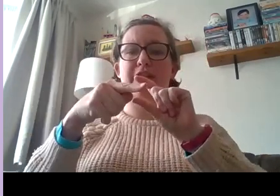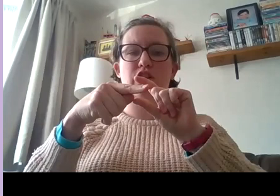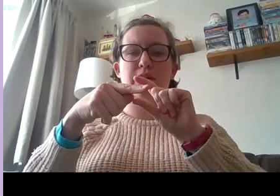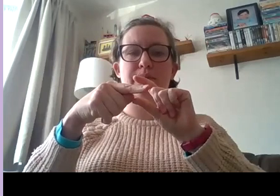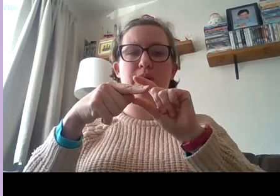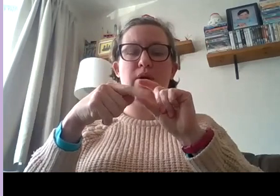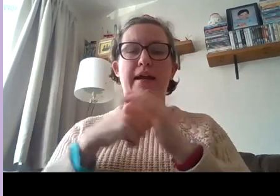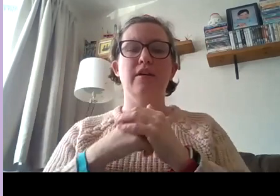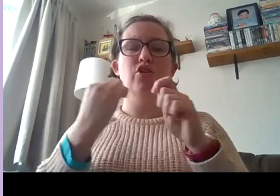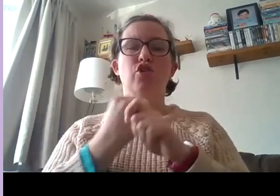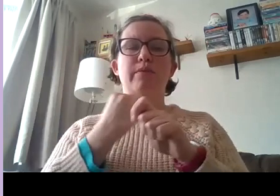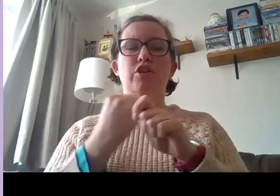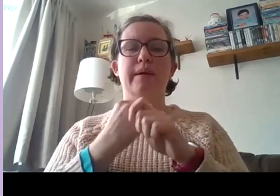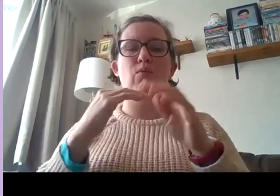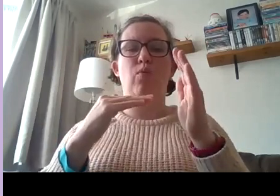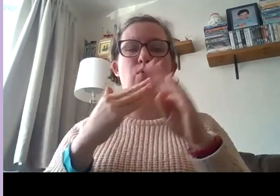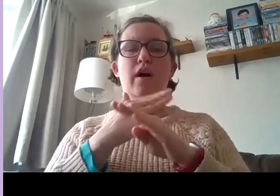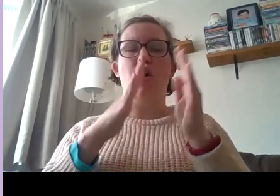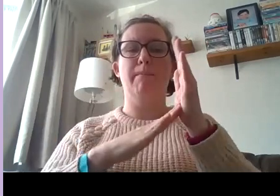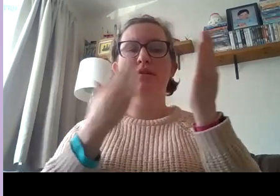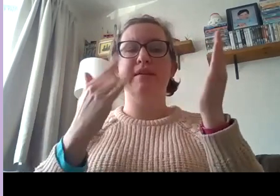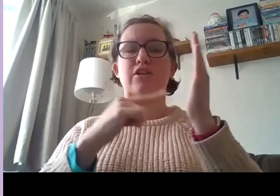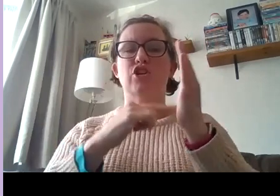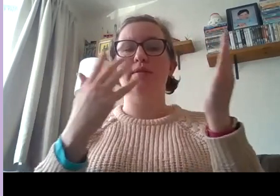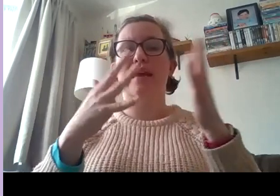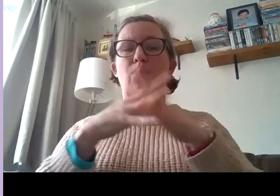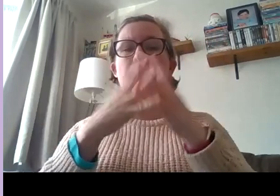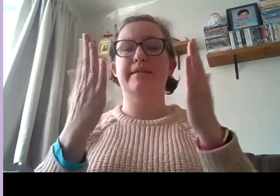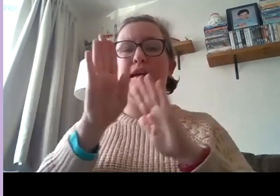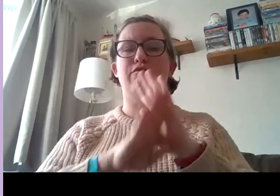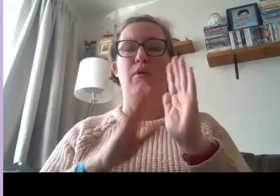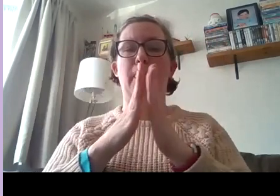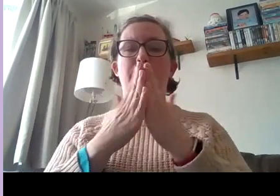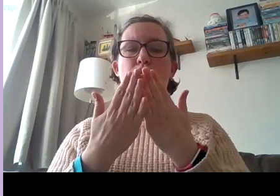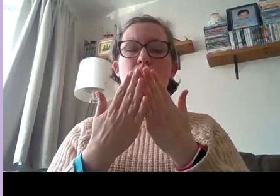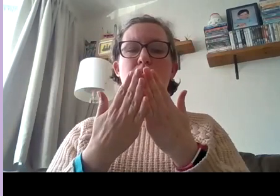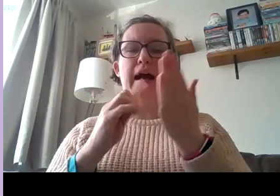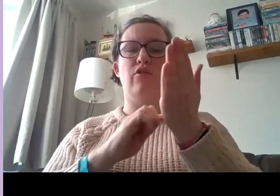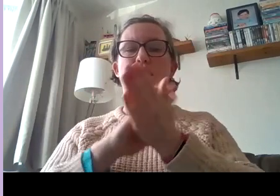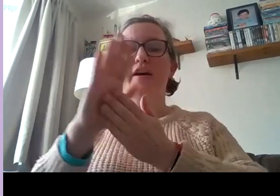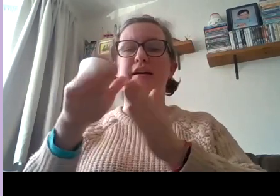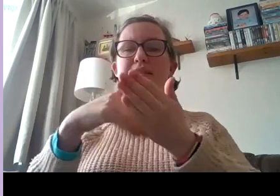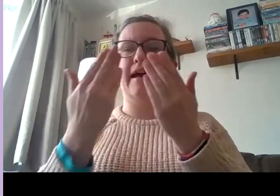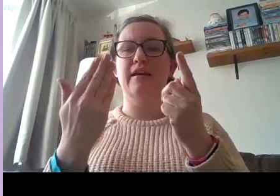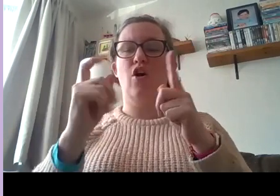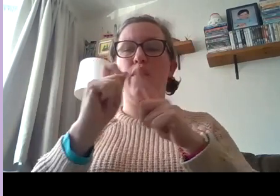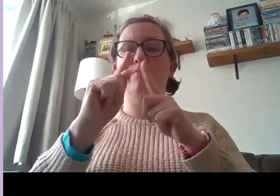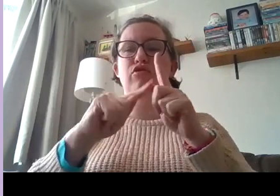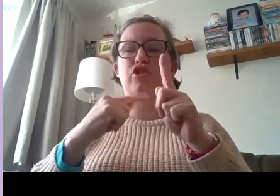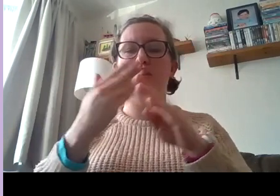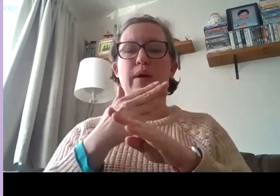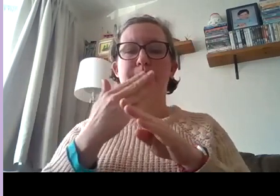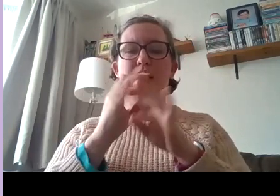and division. Okay, you're going to be doing work on Monday, Tuesday and Wednesday from the book, and on Thursday